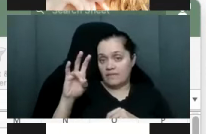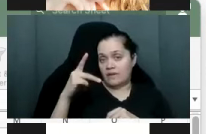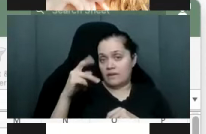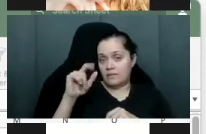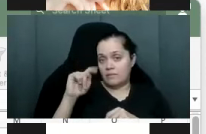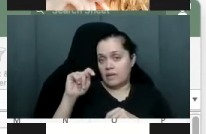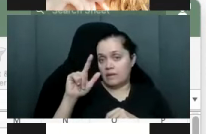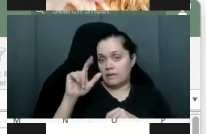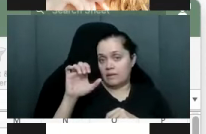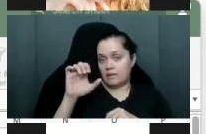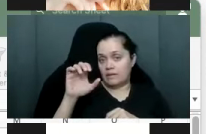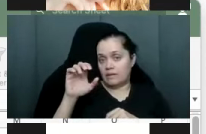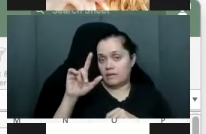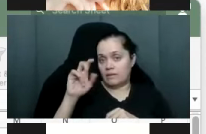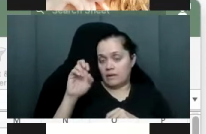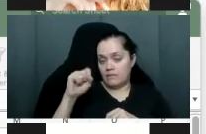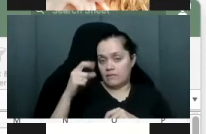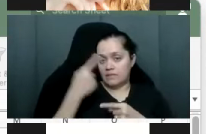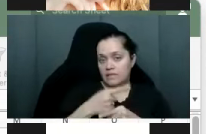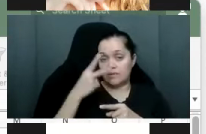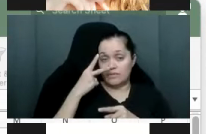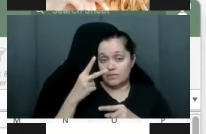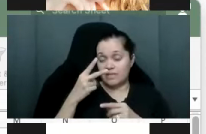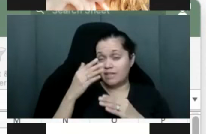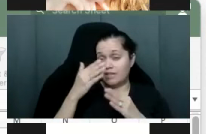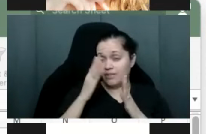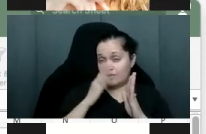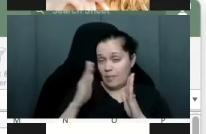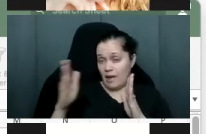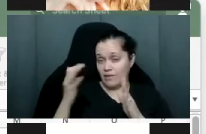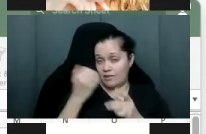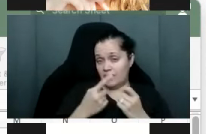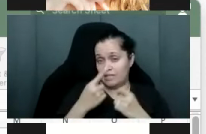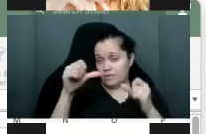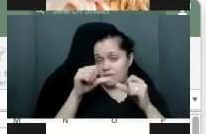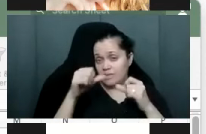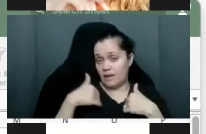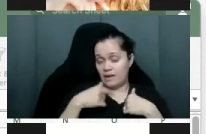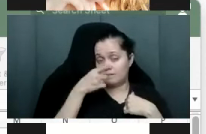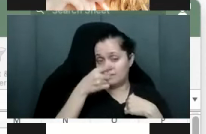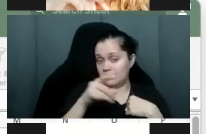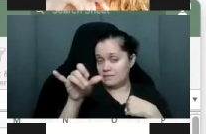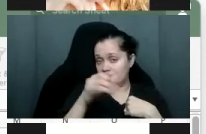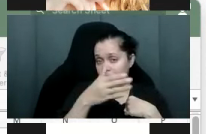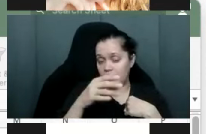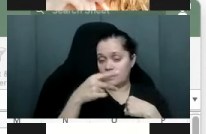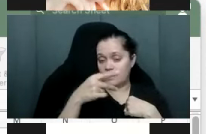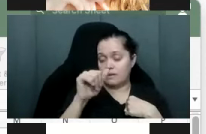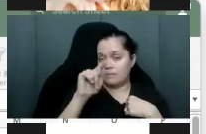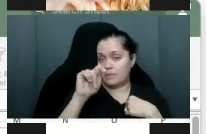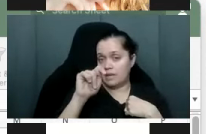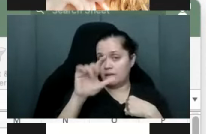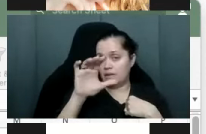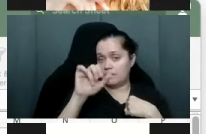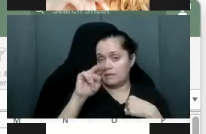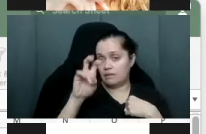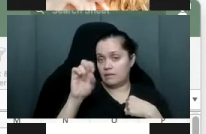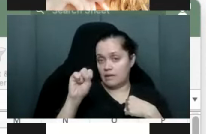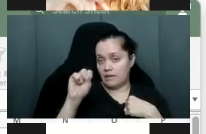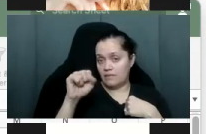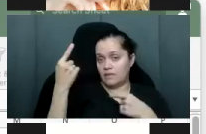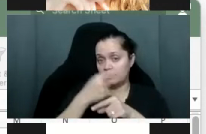Day and Map Quiz Tips. You see there's a pattern here. Each region has this. Padlet Canvas Day, Map